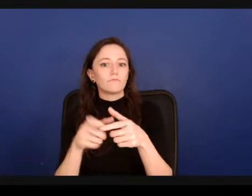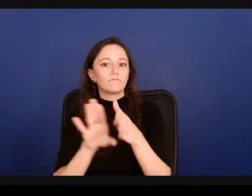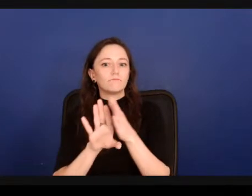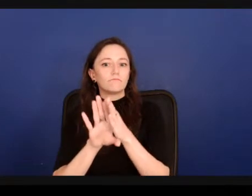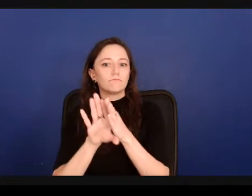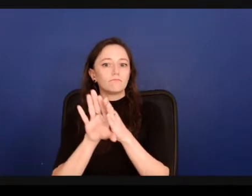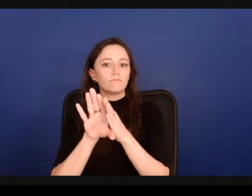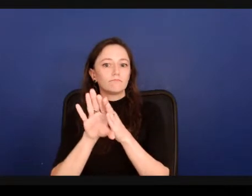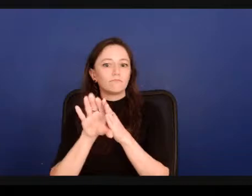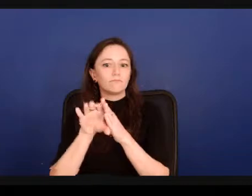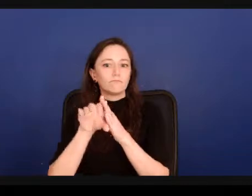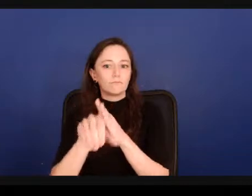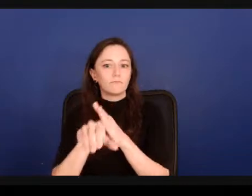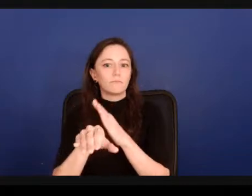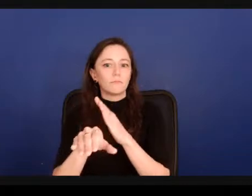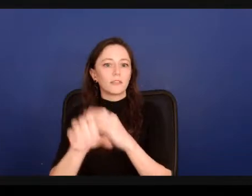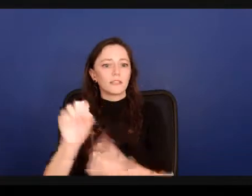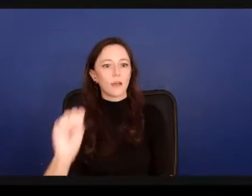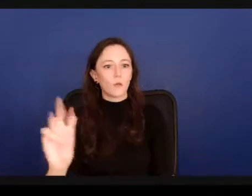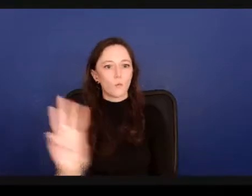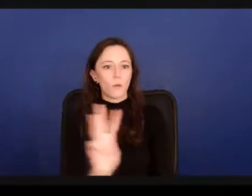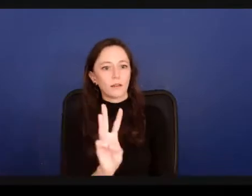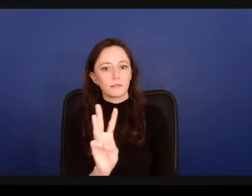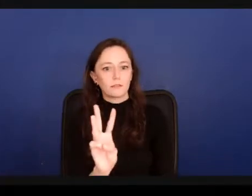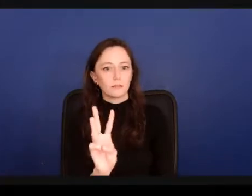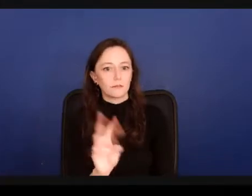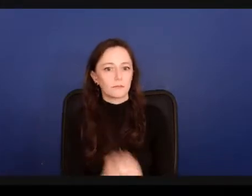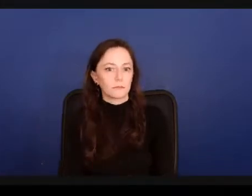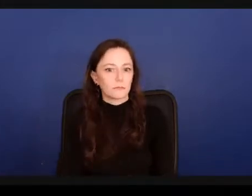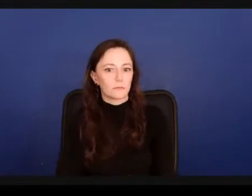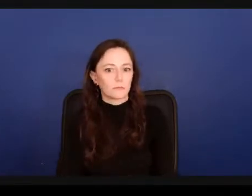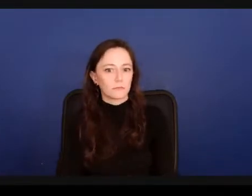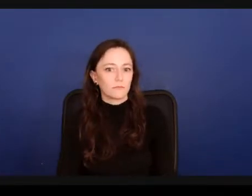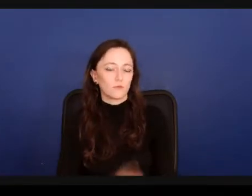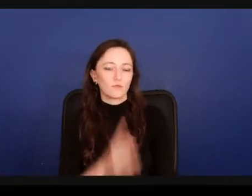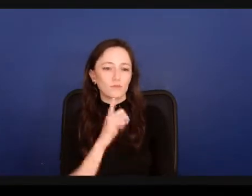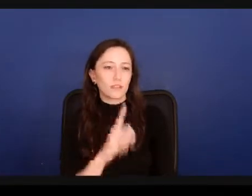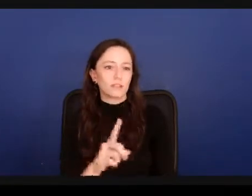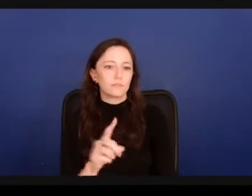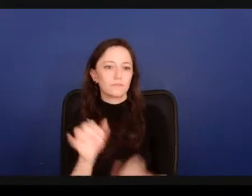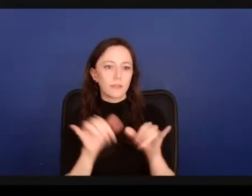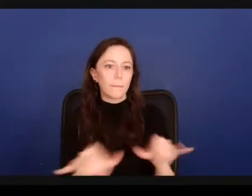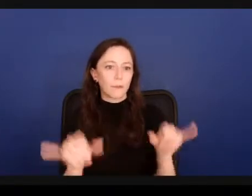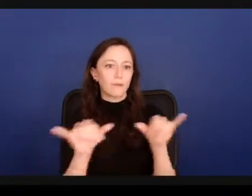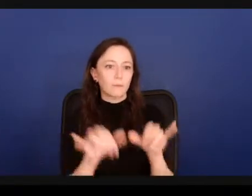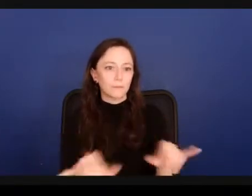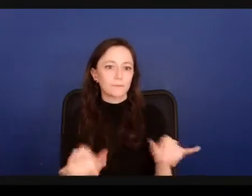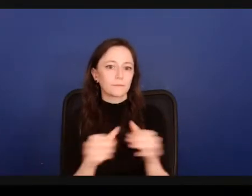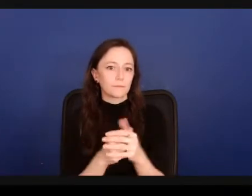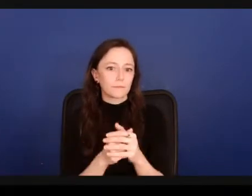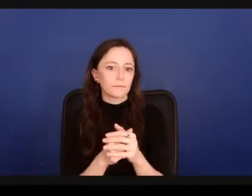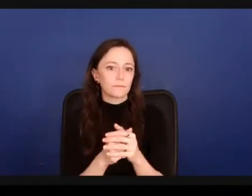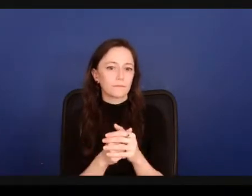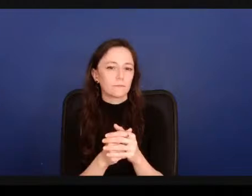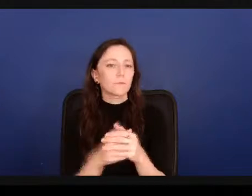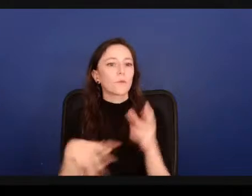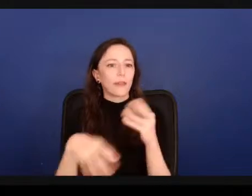southwest. So that's all fairly similar. And then they do add a section here